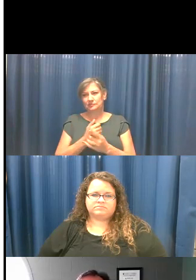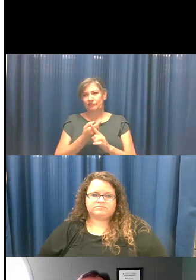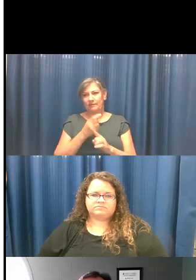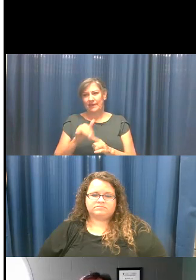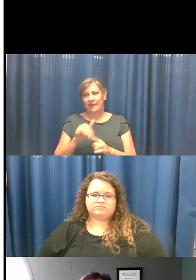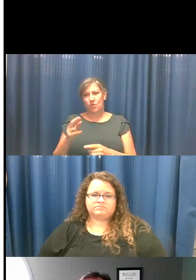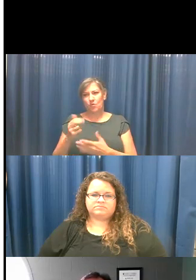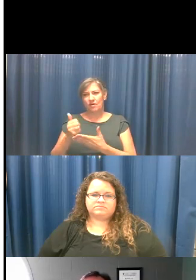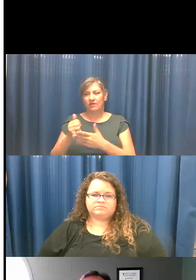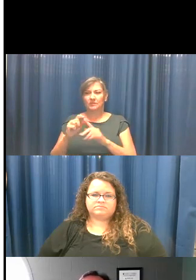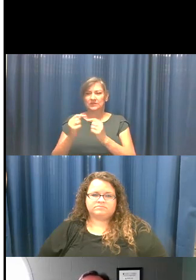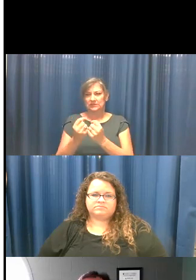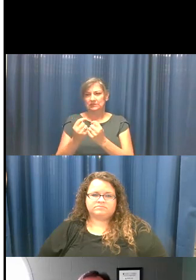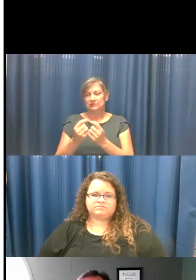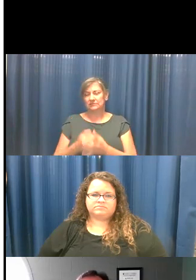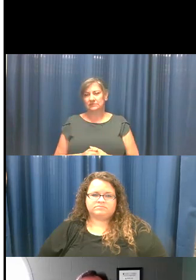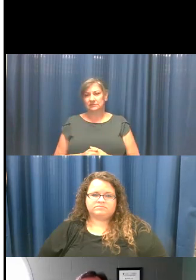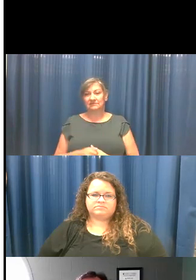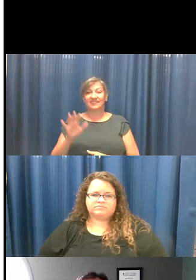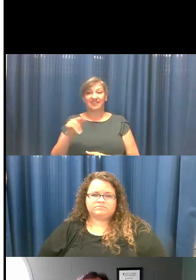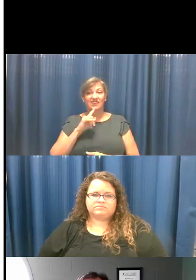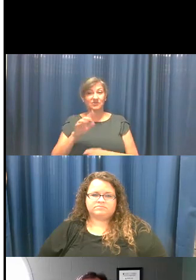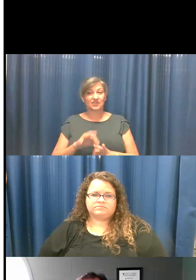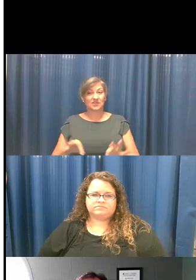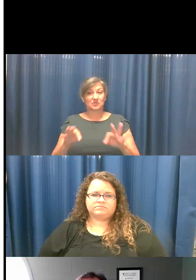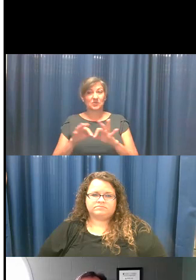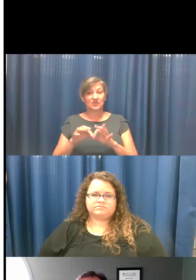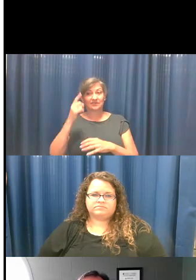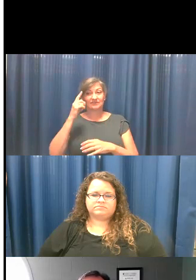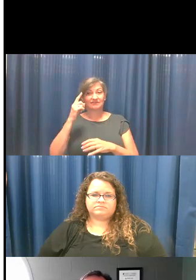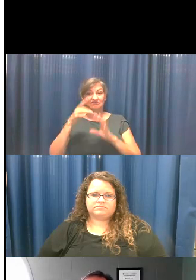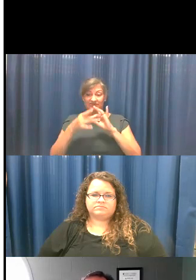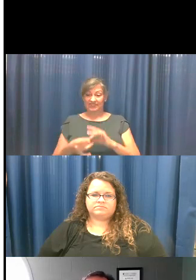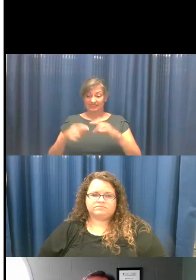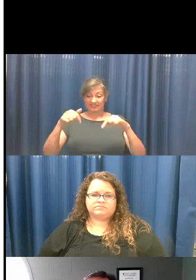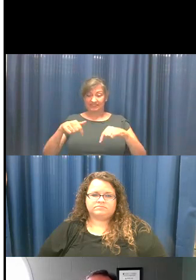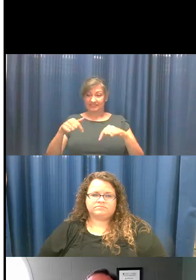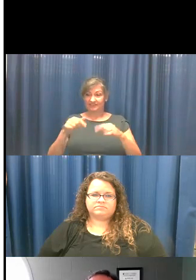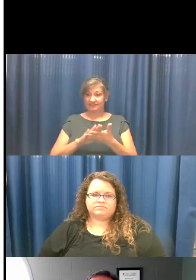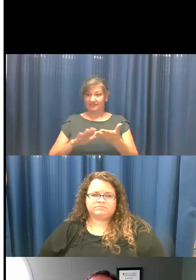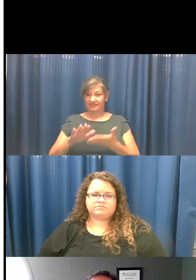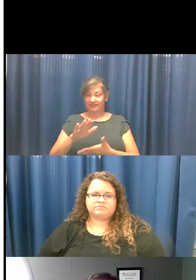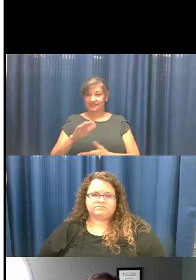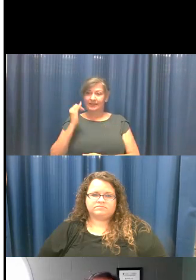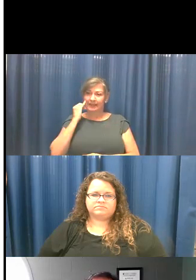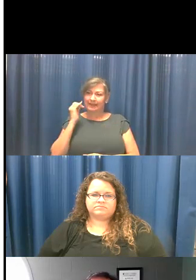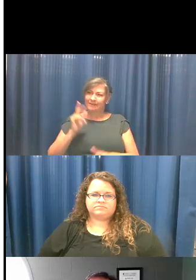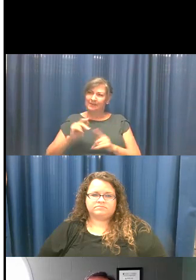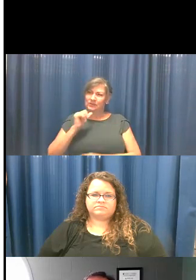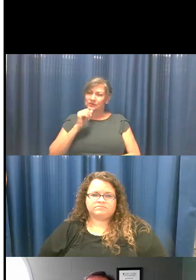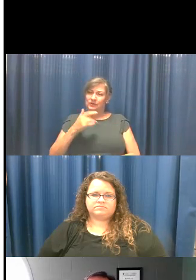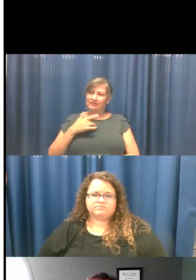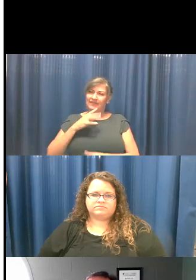team. And that is really relevant to our college. So if people don't feel included